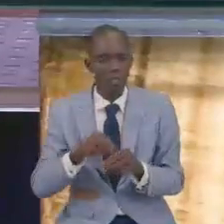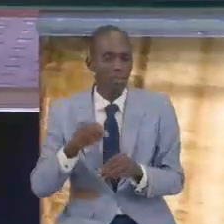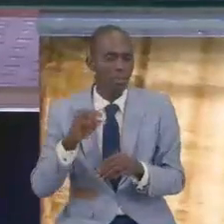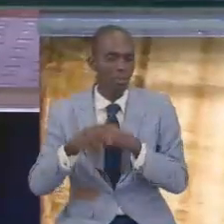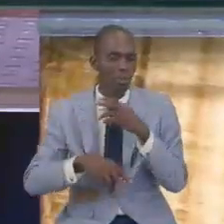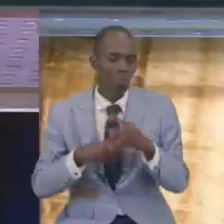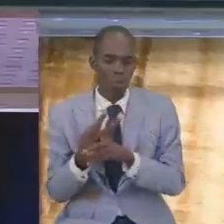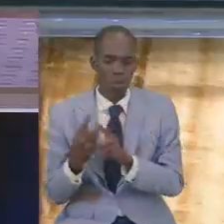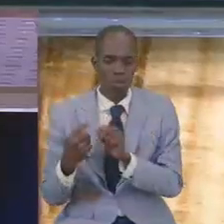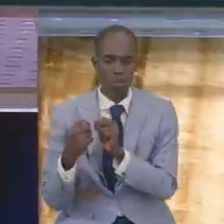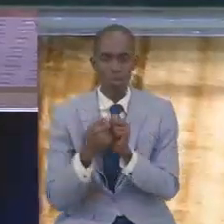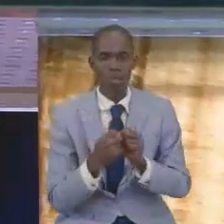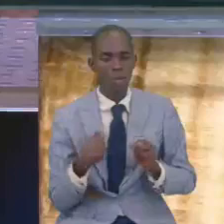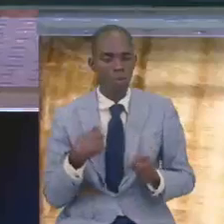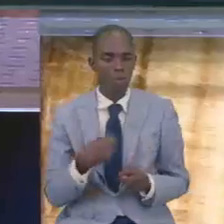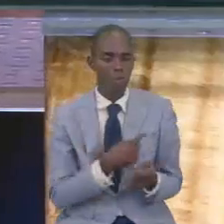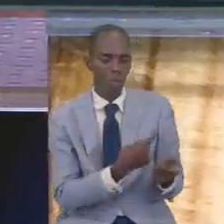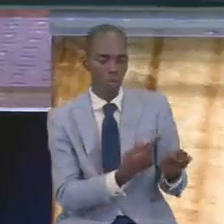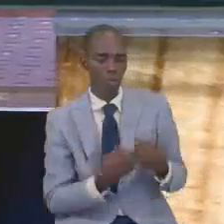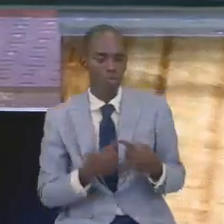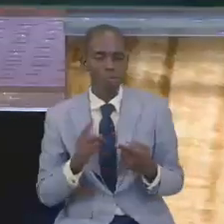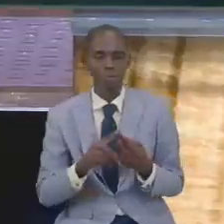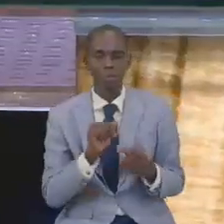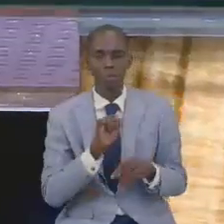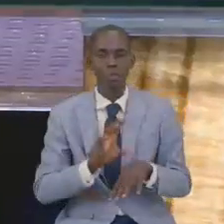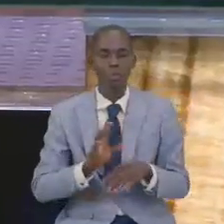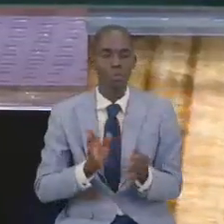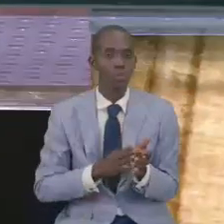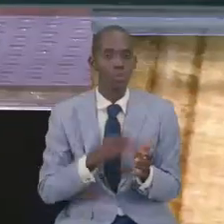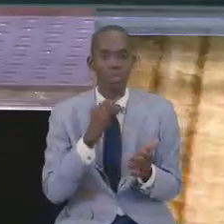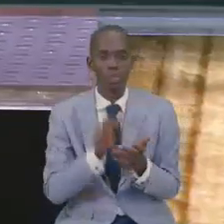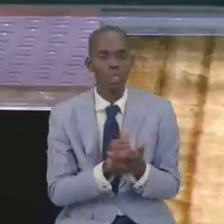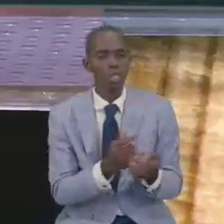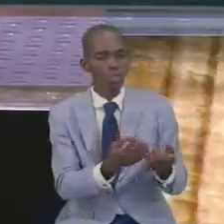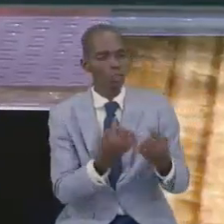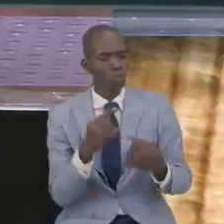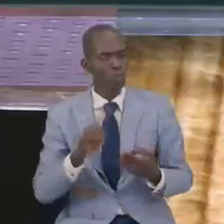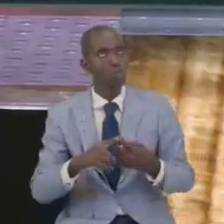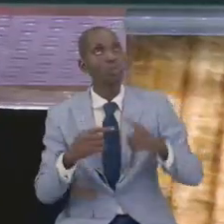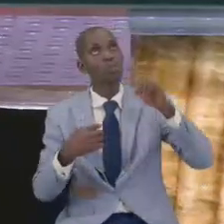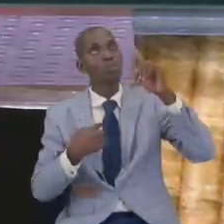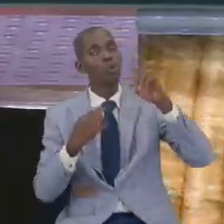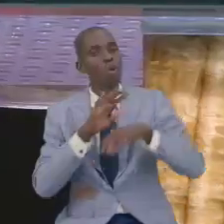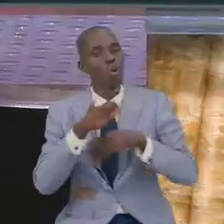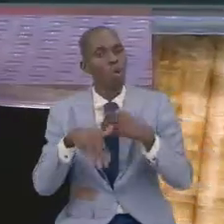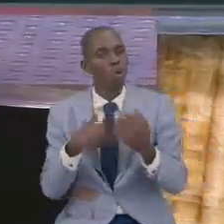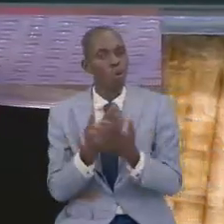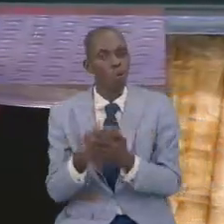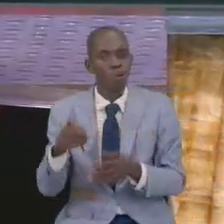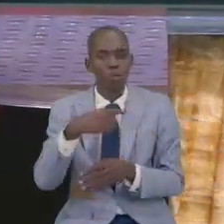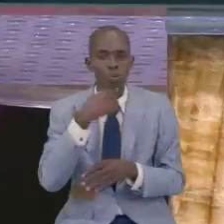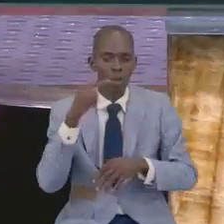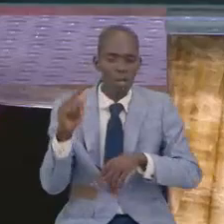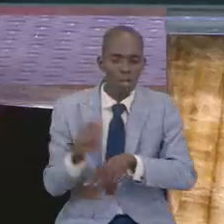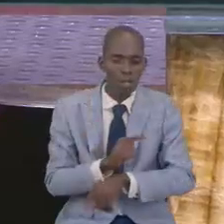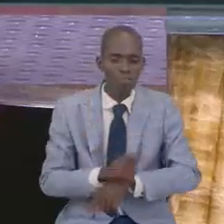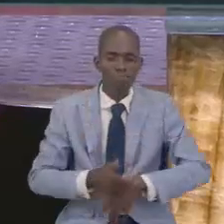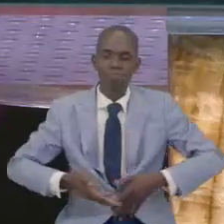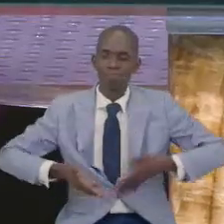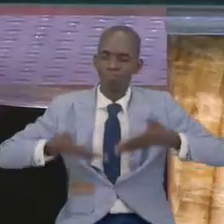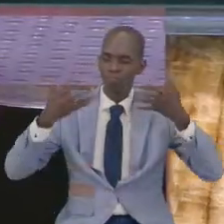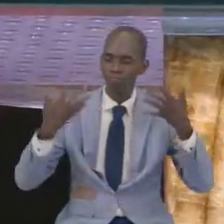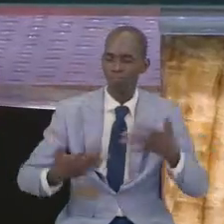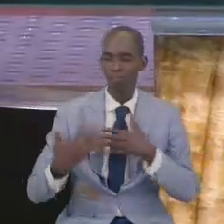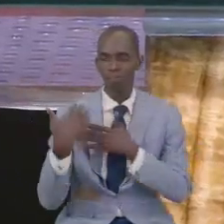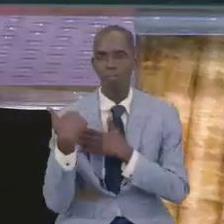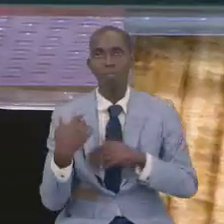his school, and he says, come unto me, all ye that labor and are heavy laden, and I will give